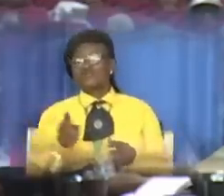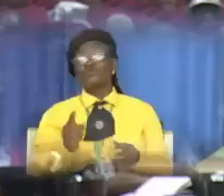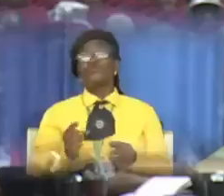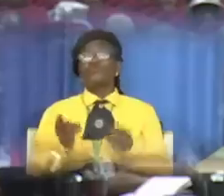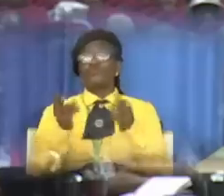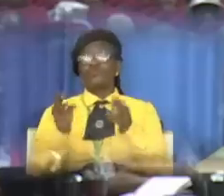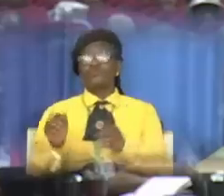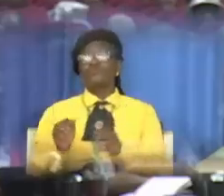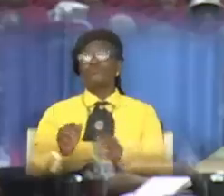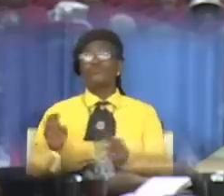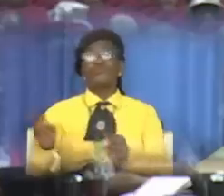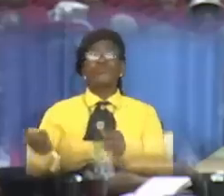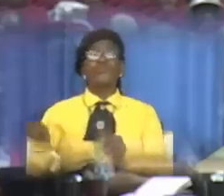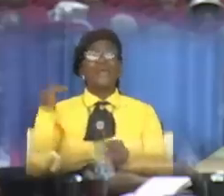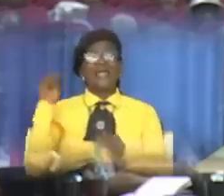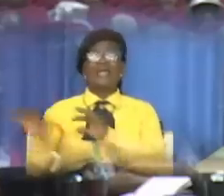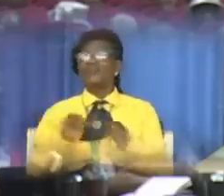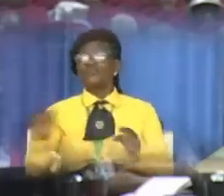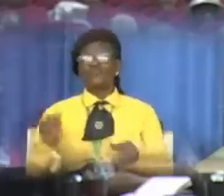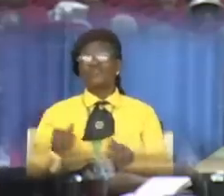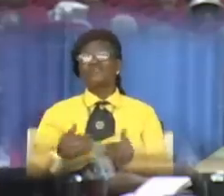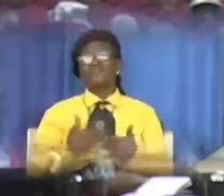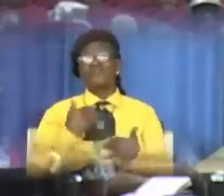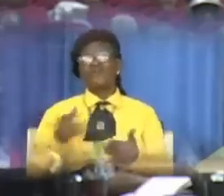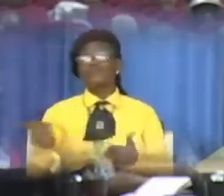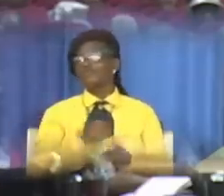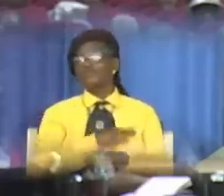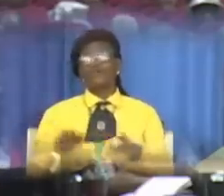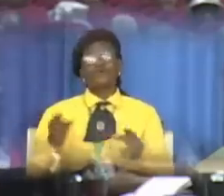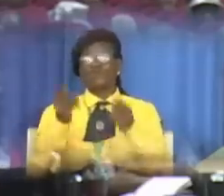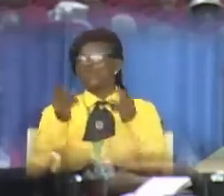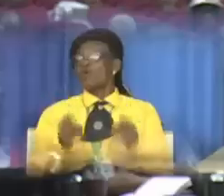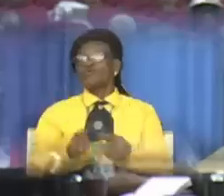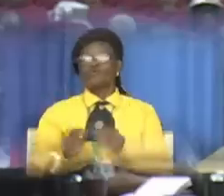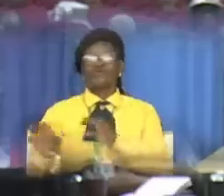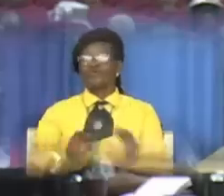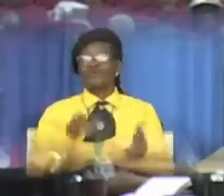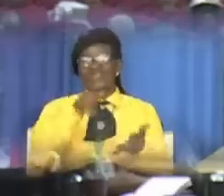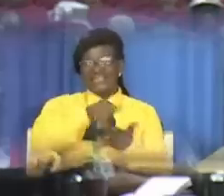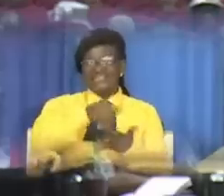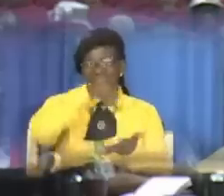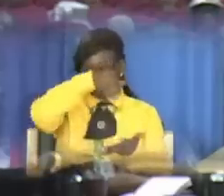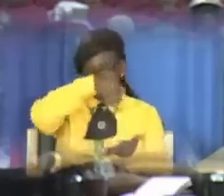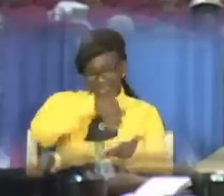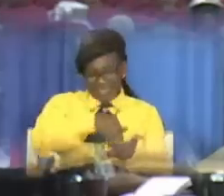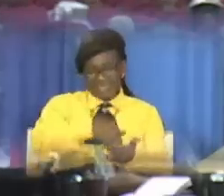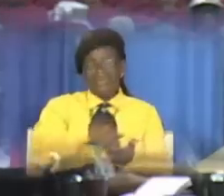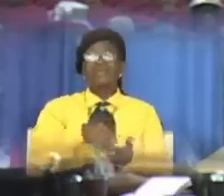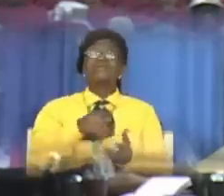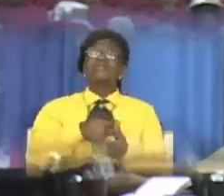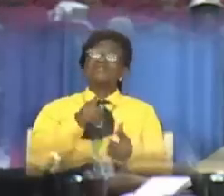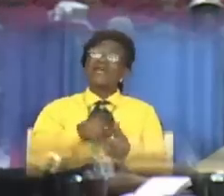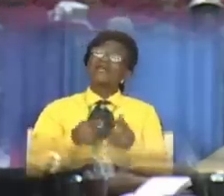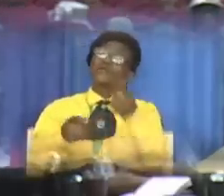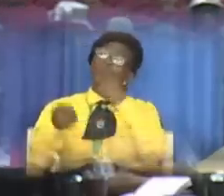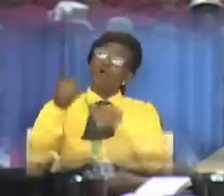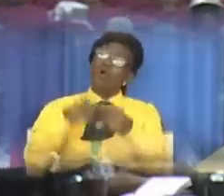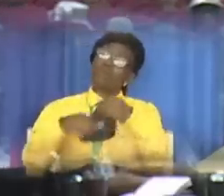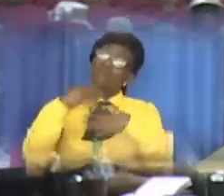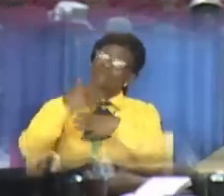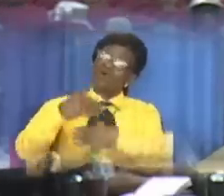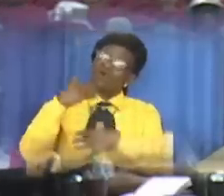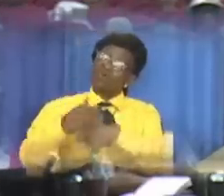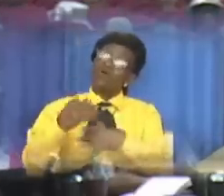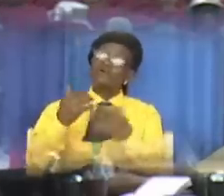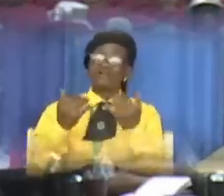is a family of light. Then come forward now. We will pray to the Almighty God. He